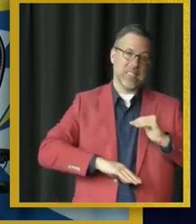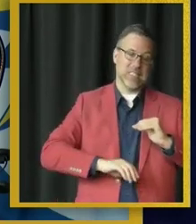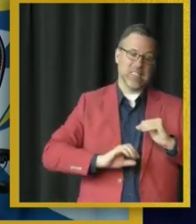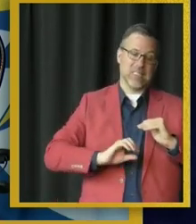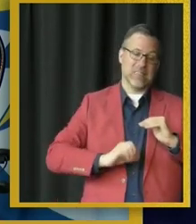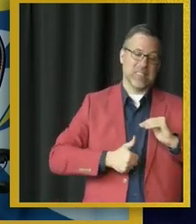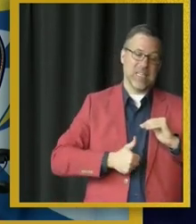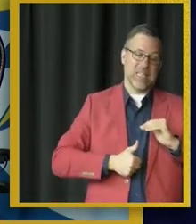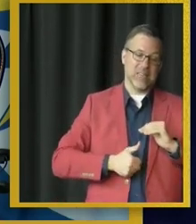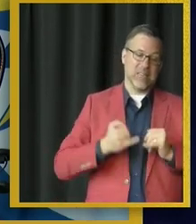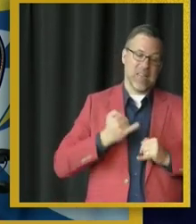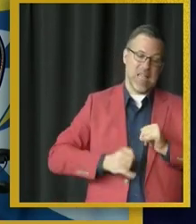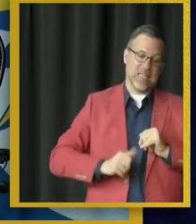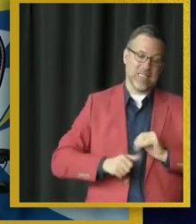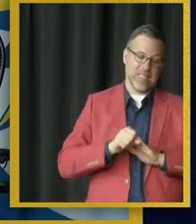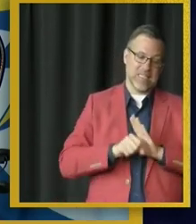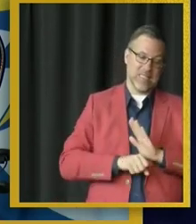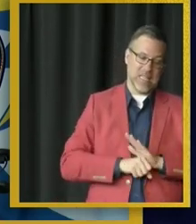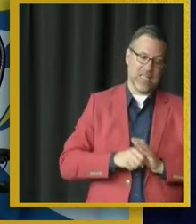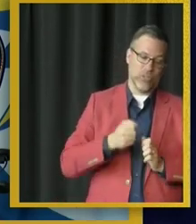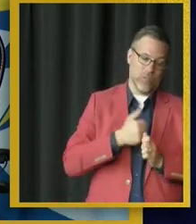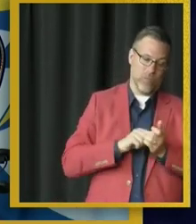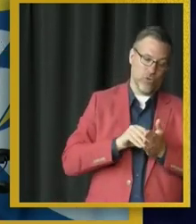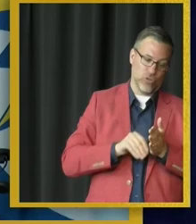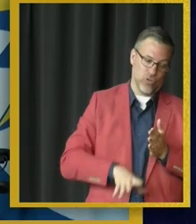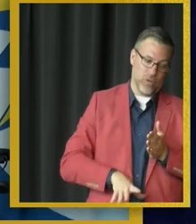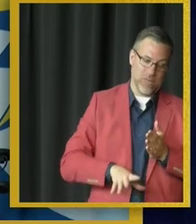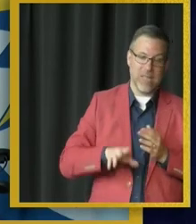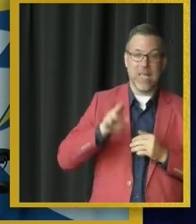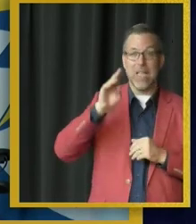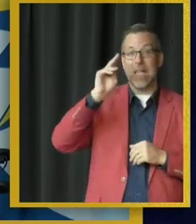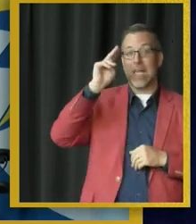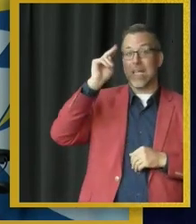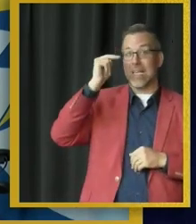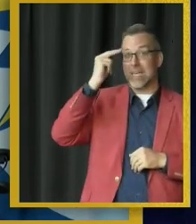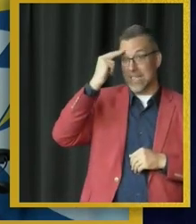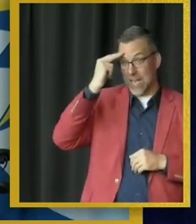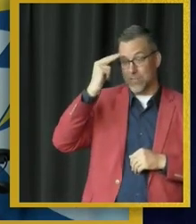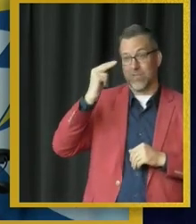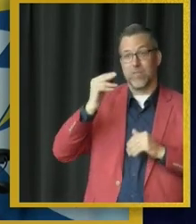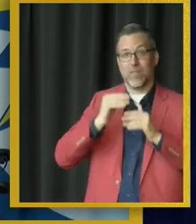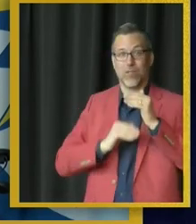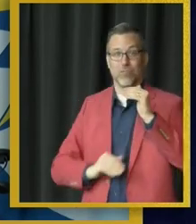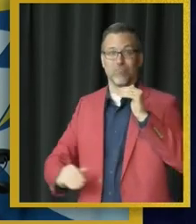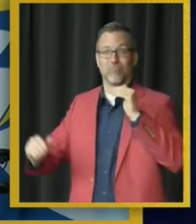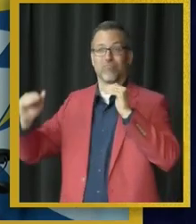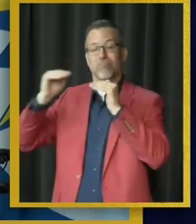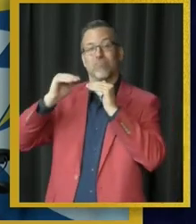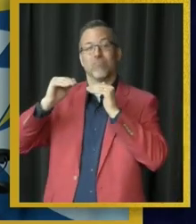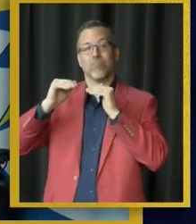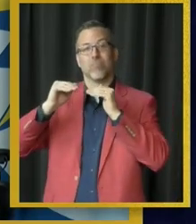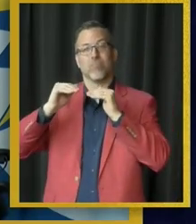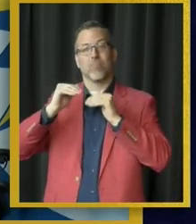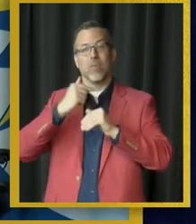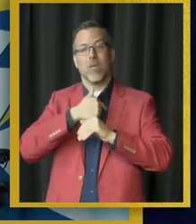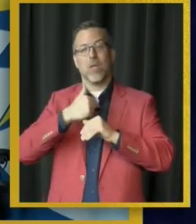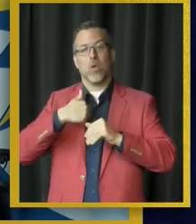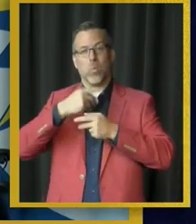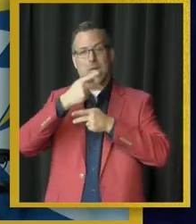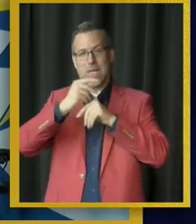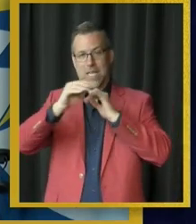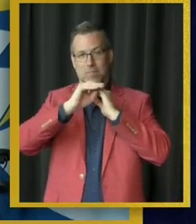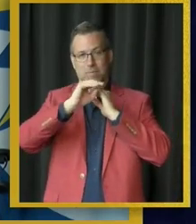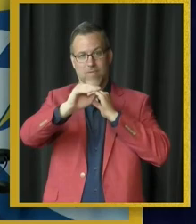spending. And Nashville has stepped up, while the state contribution has remained completely flat